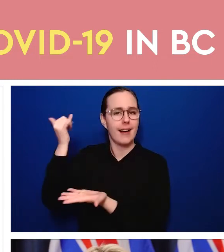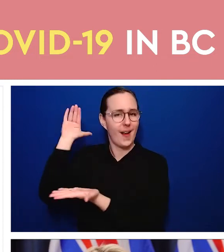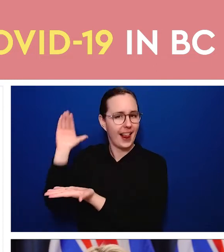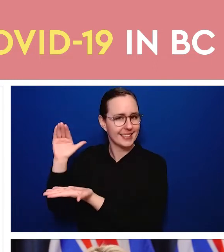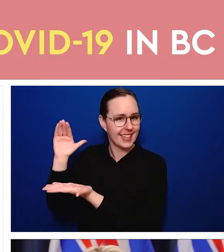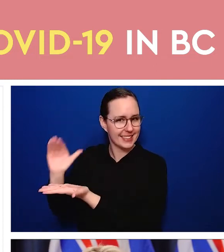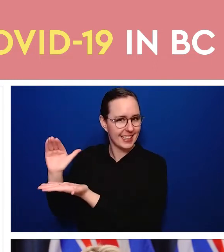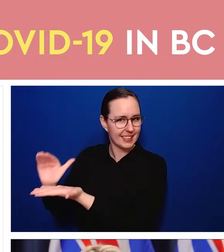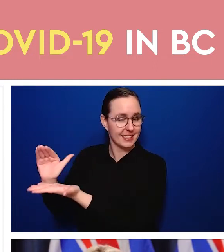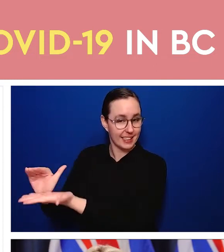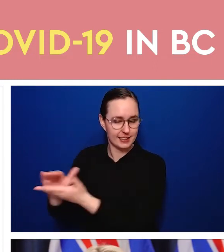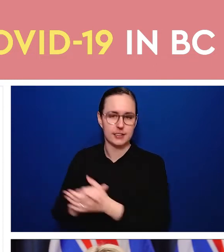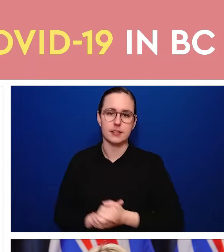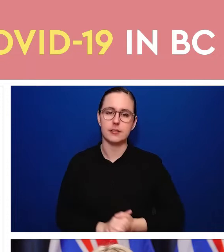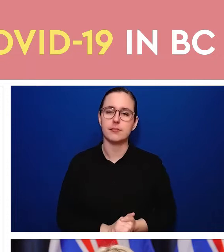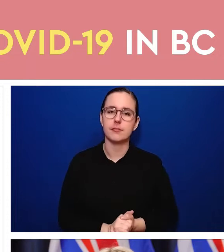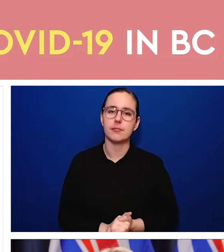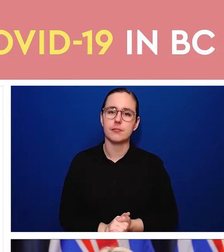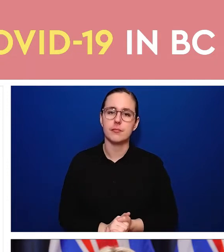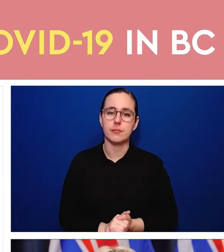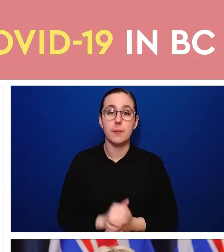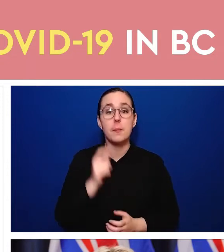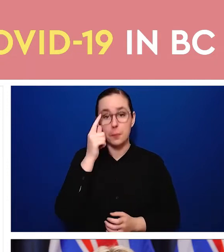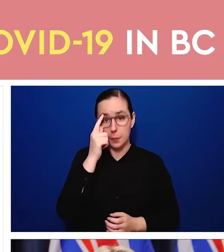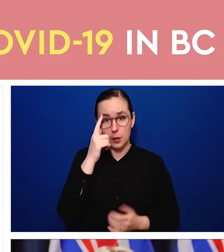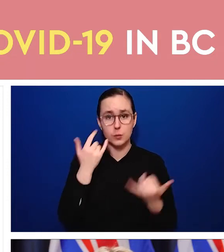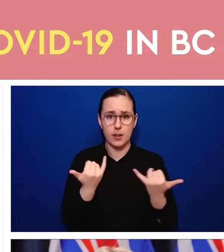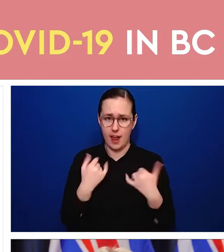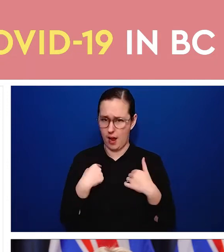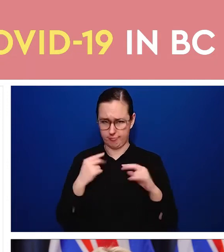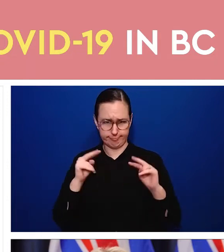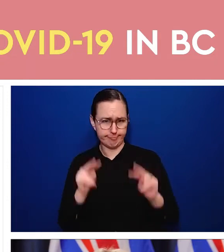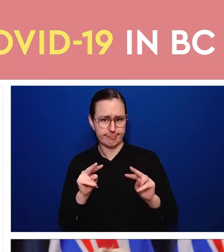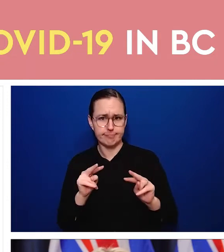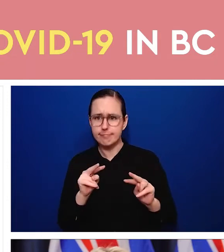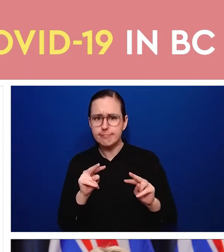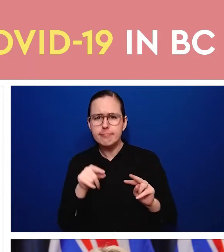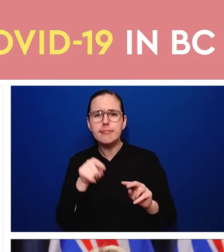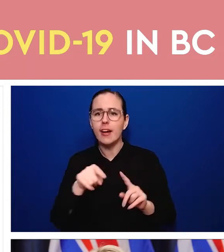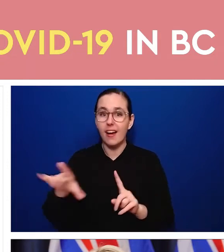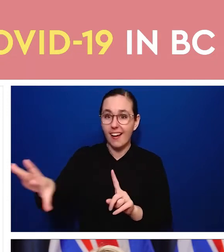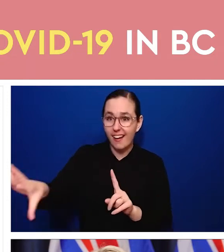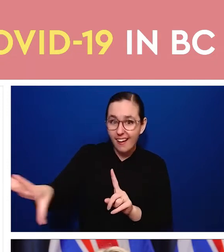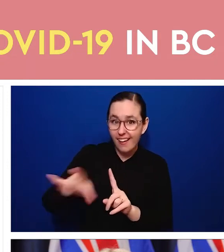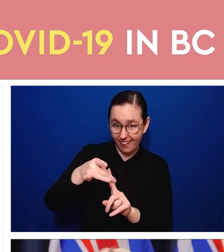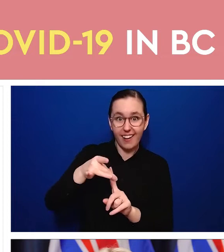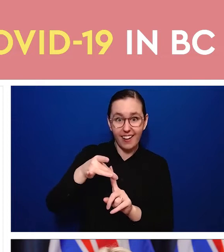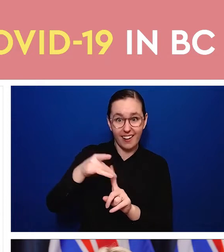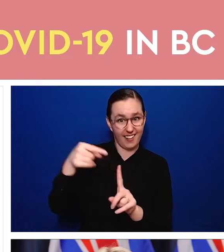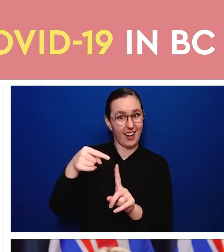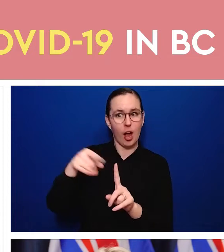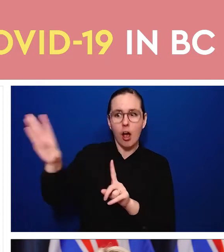our epidemic curve, we see that our cases of lab-confirmed cases have come down dramatically in the last few weeks, but